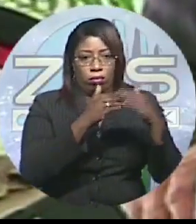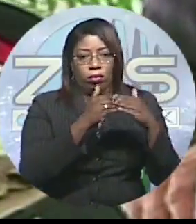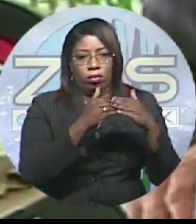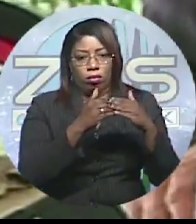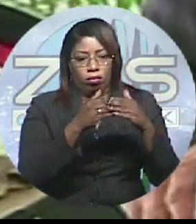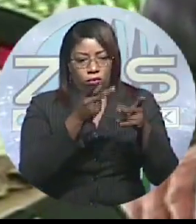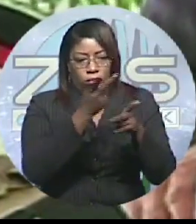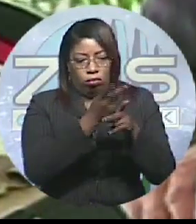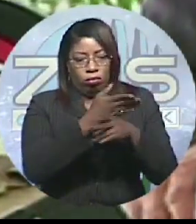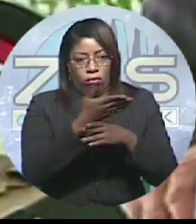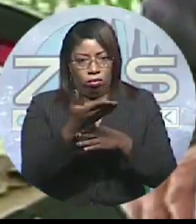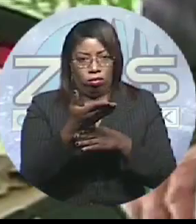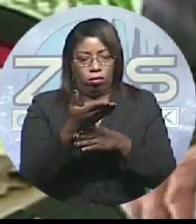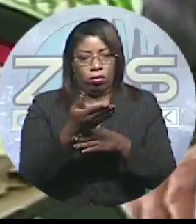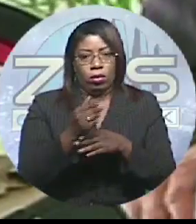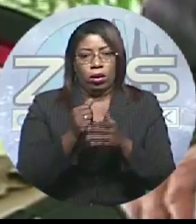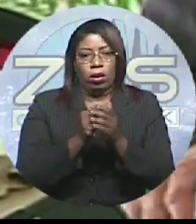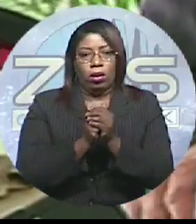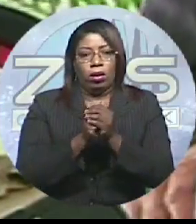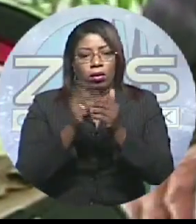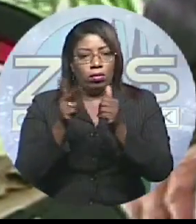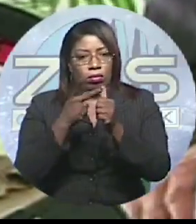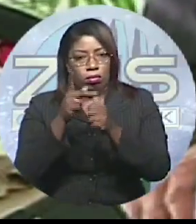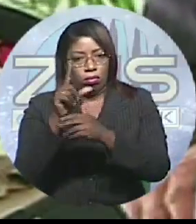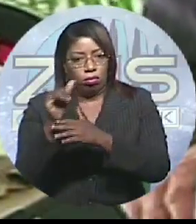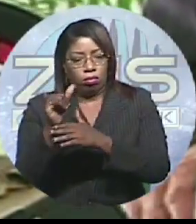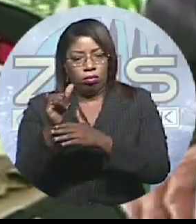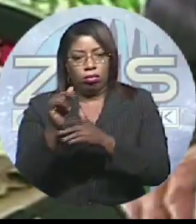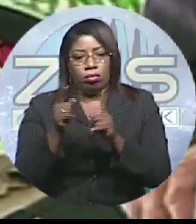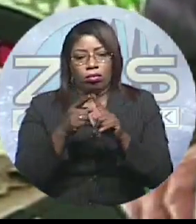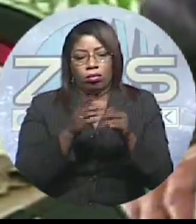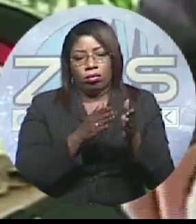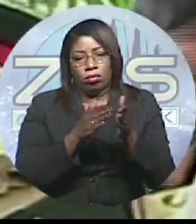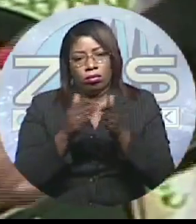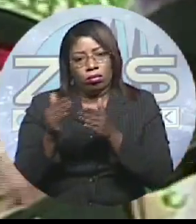and then 2, to plan